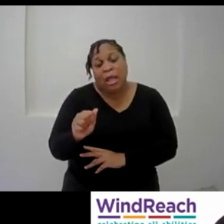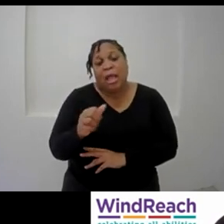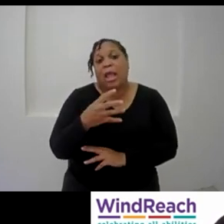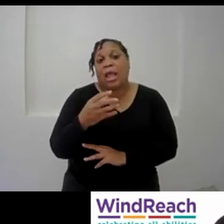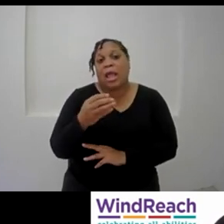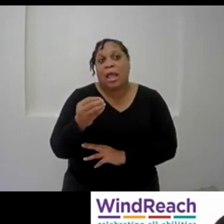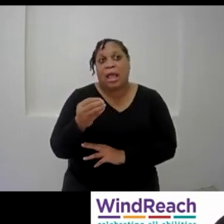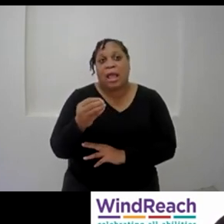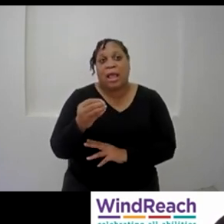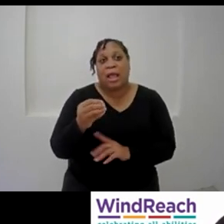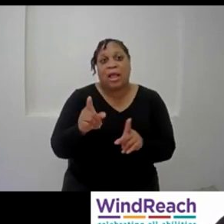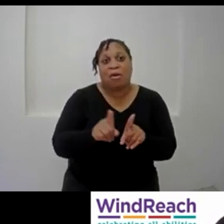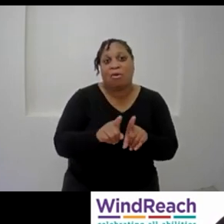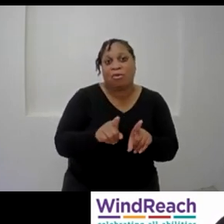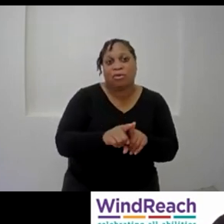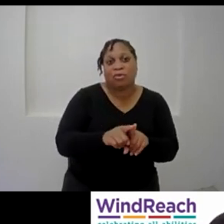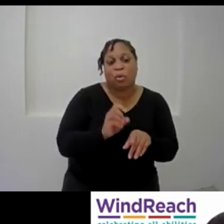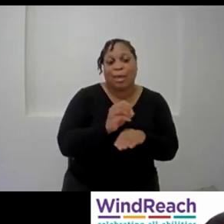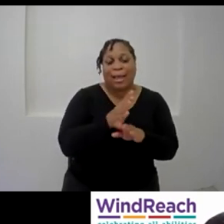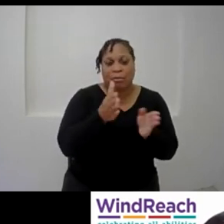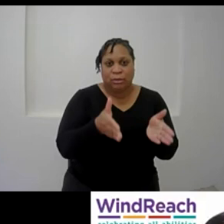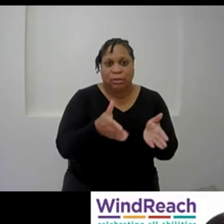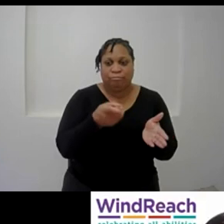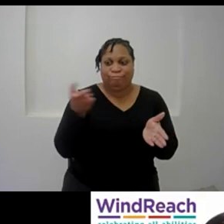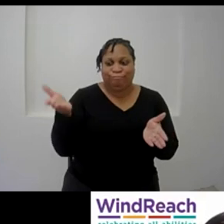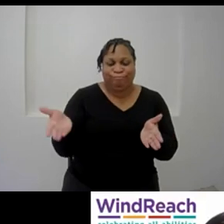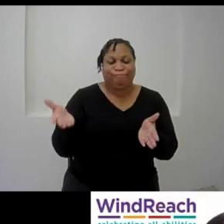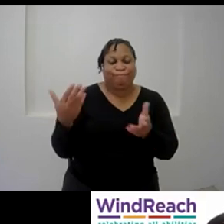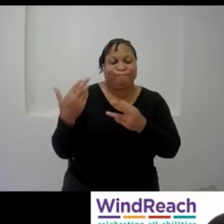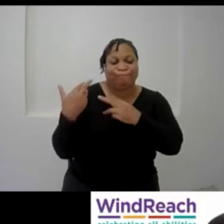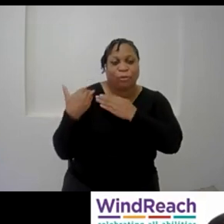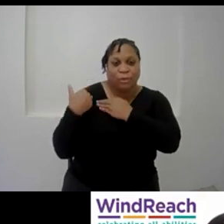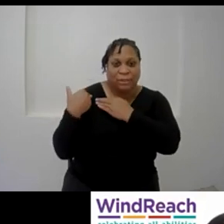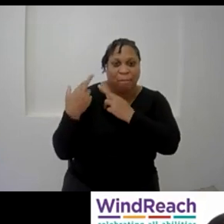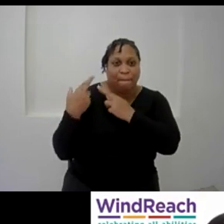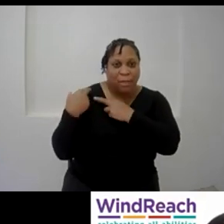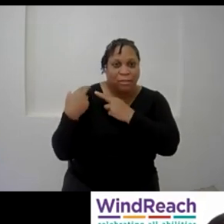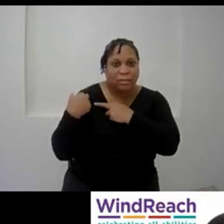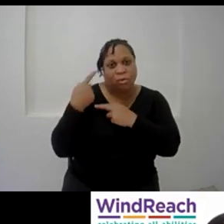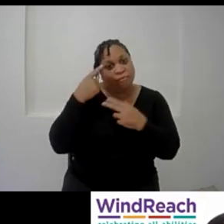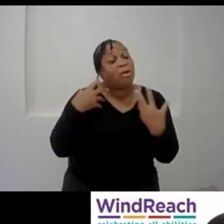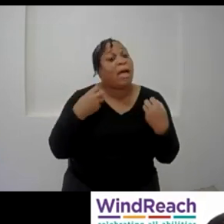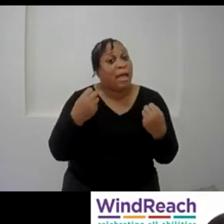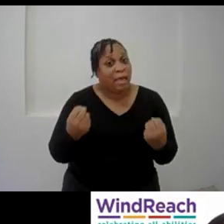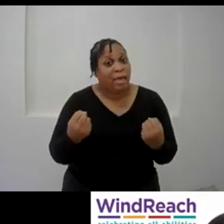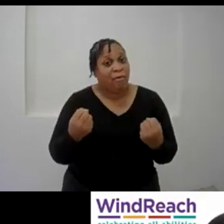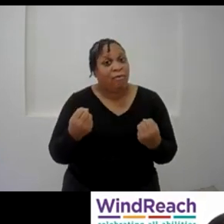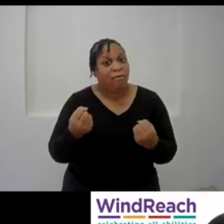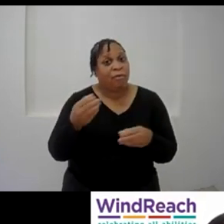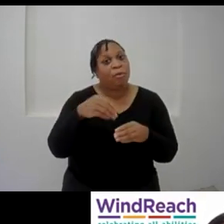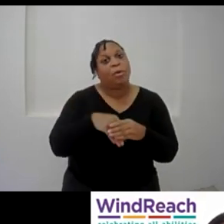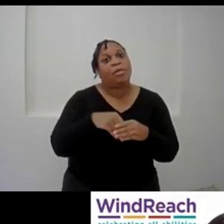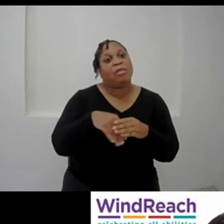the counsellor who was responsible for health within the local